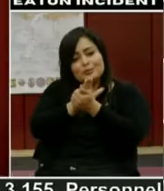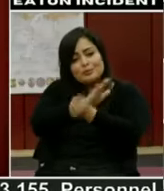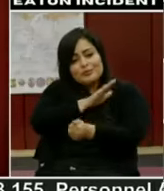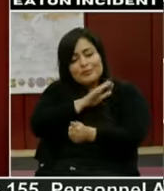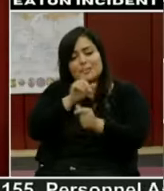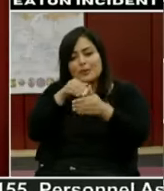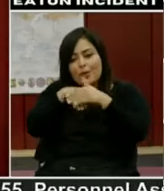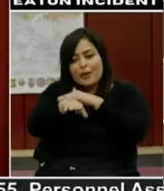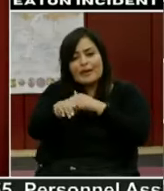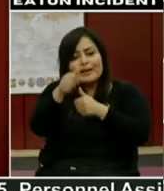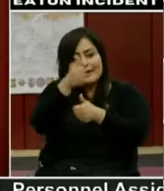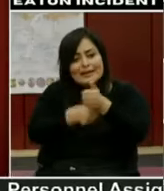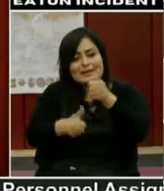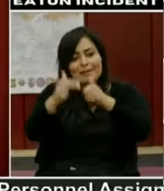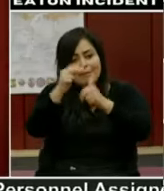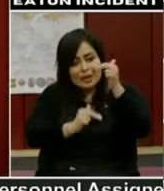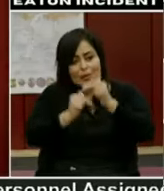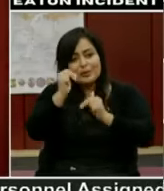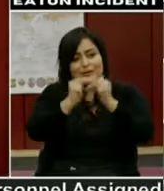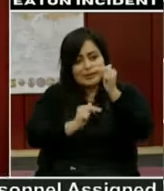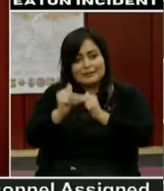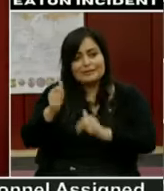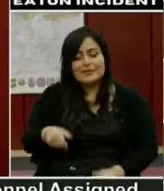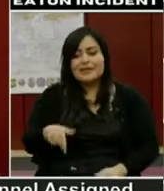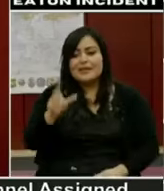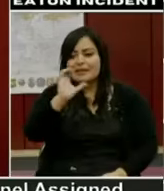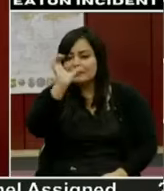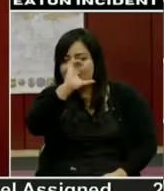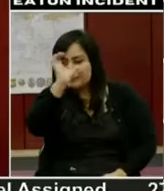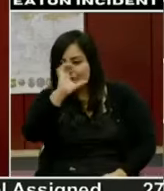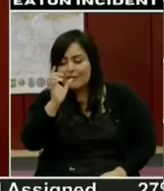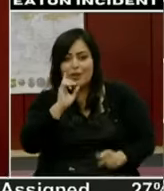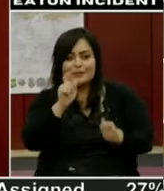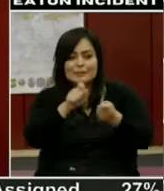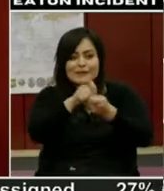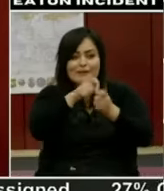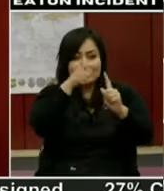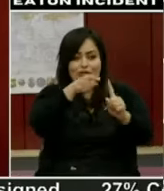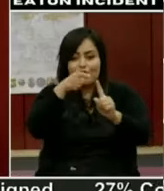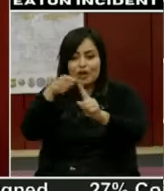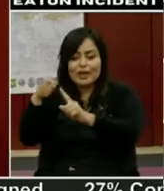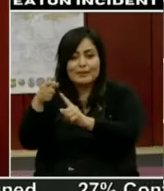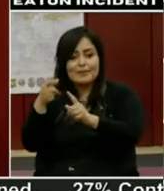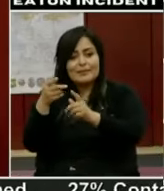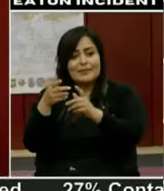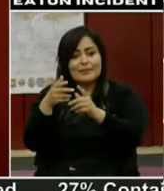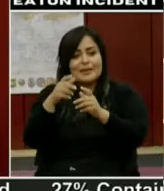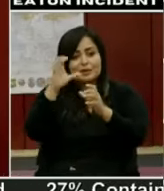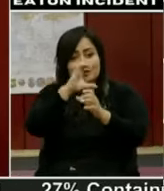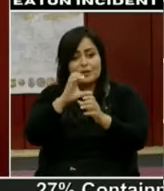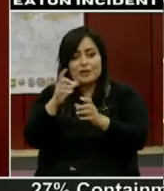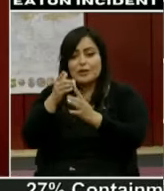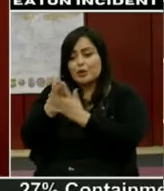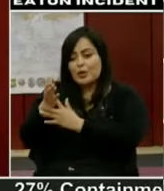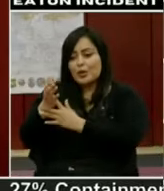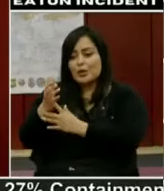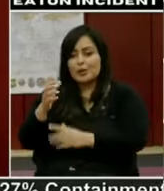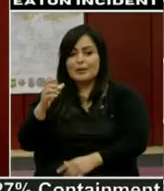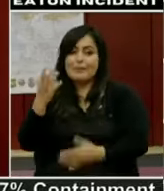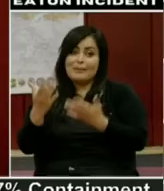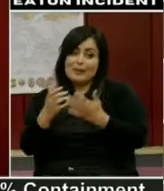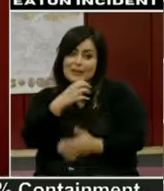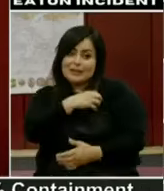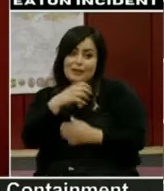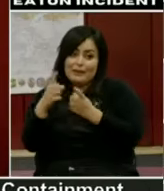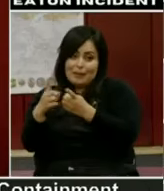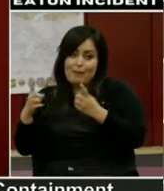building. We are doing those search by target searches that we get from missing persons report through the Sheriff's Department. and